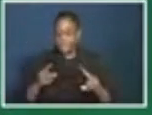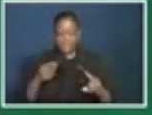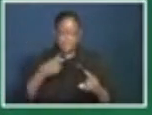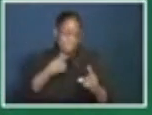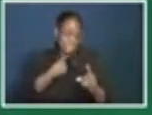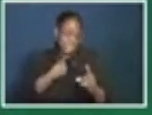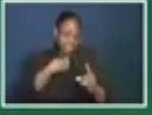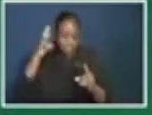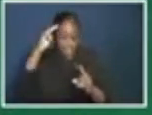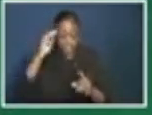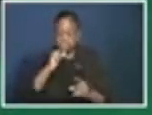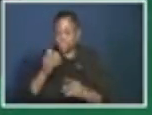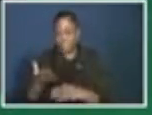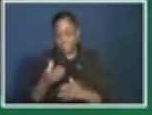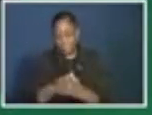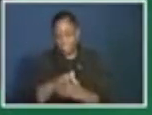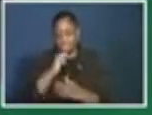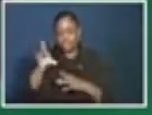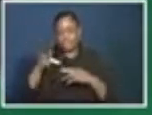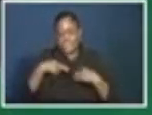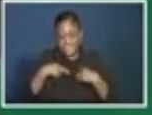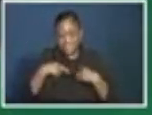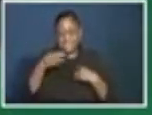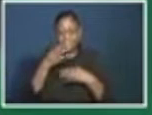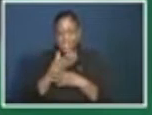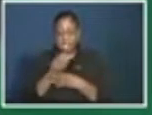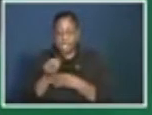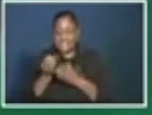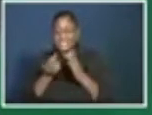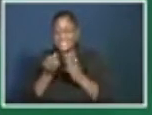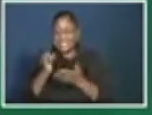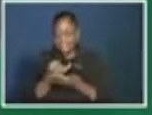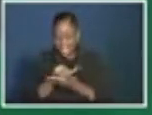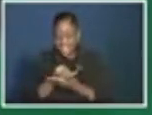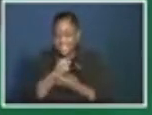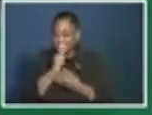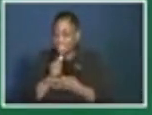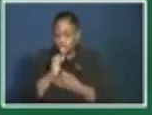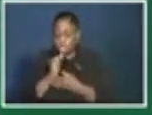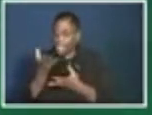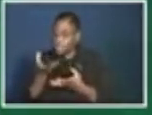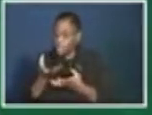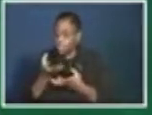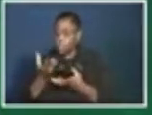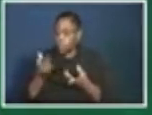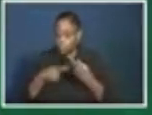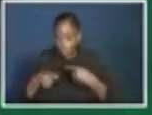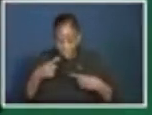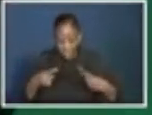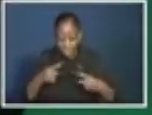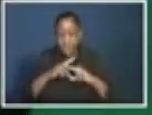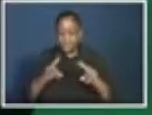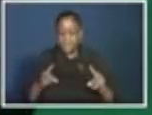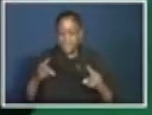was absent, not receiving an invitation. So it was not that I did not want to be there, but besides